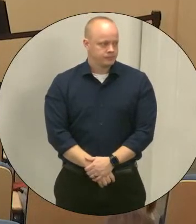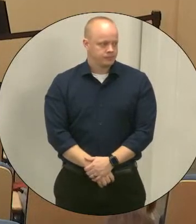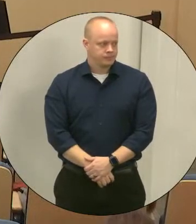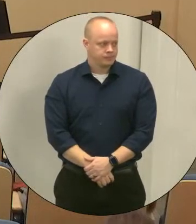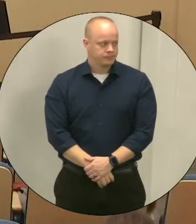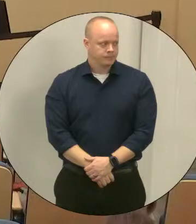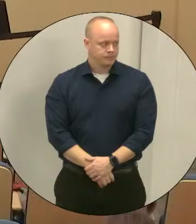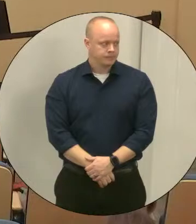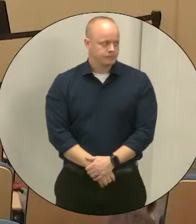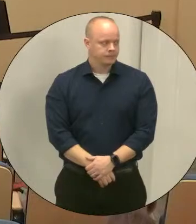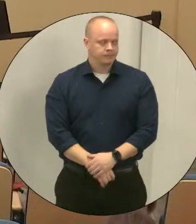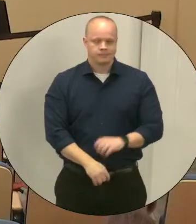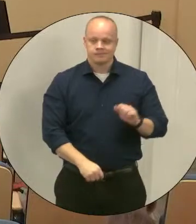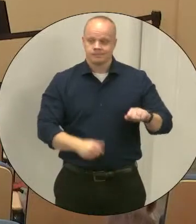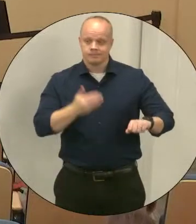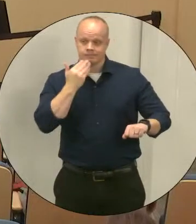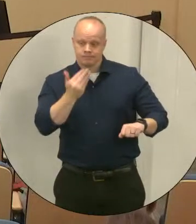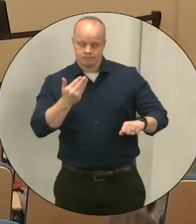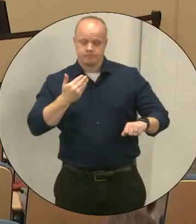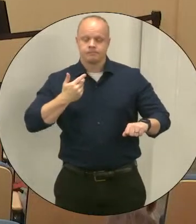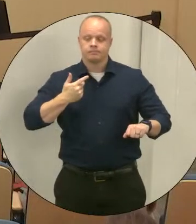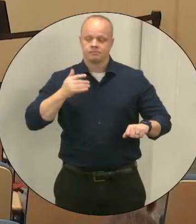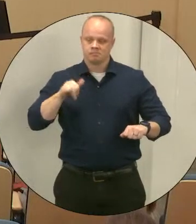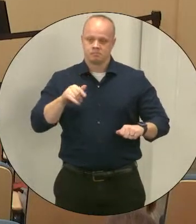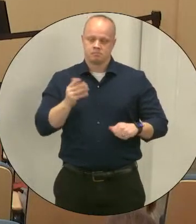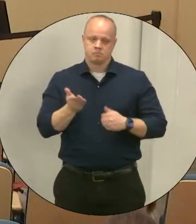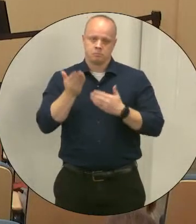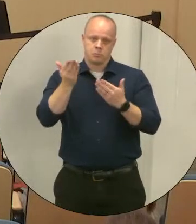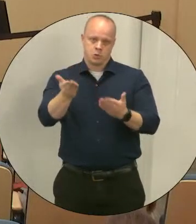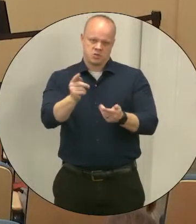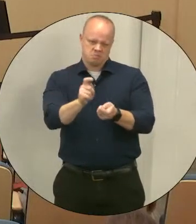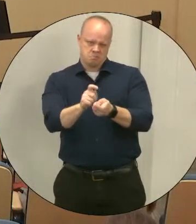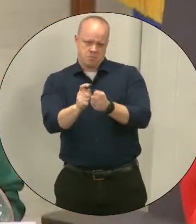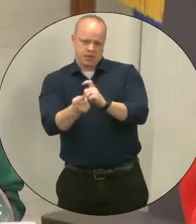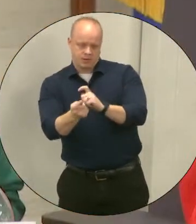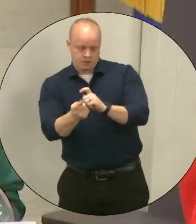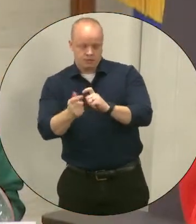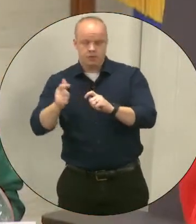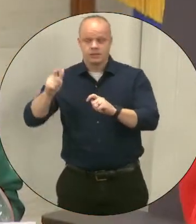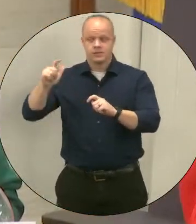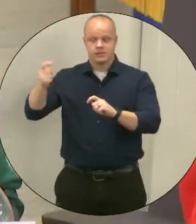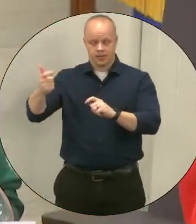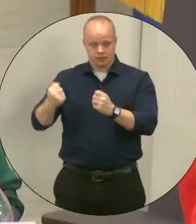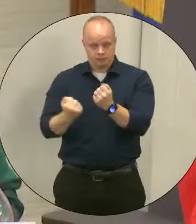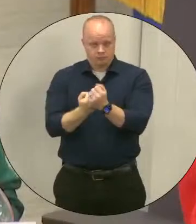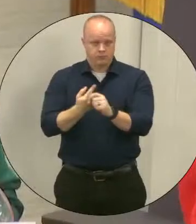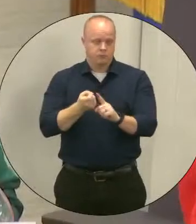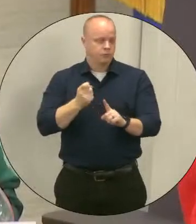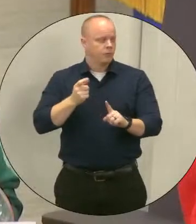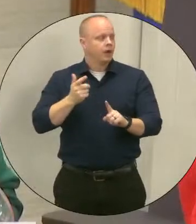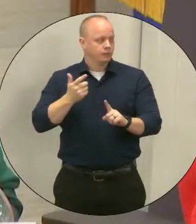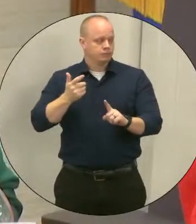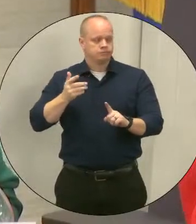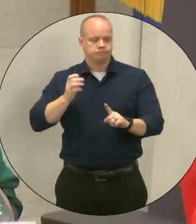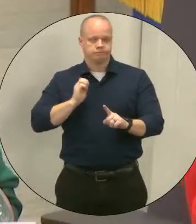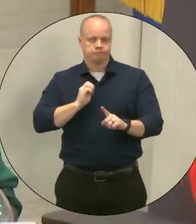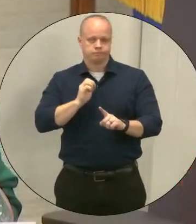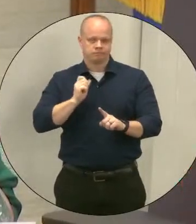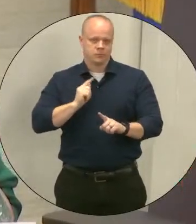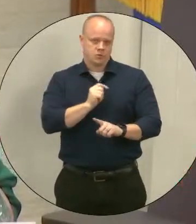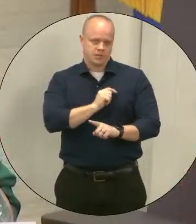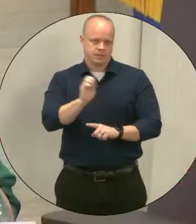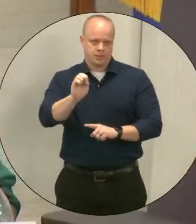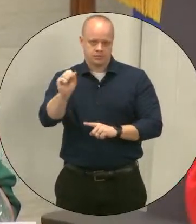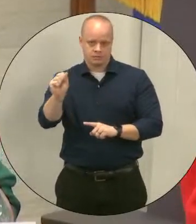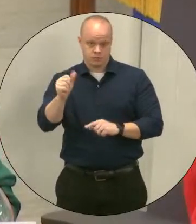Yes, I would. Thank you. We have, that motion has been amended and seconded by Trustee Esparza-Straffigan. If you could please cast your